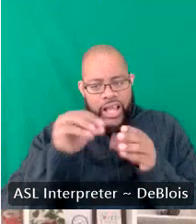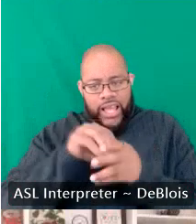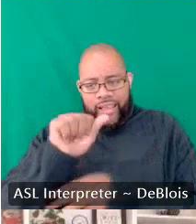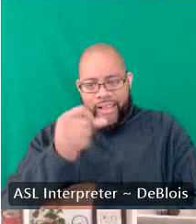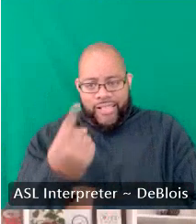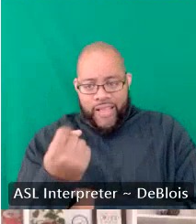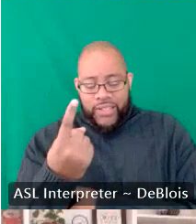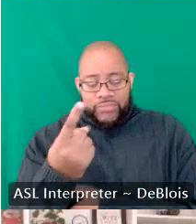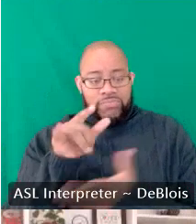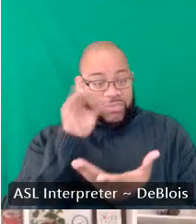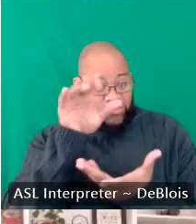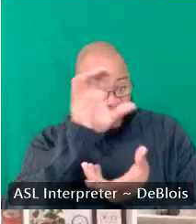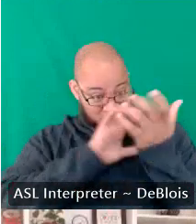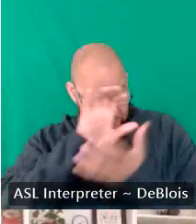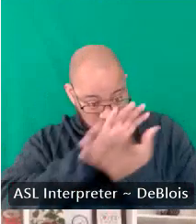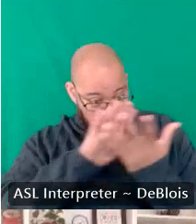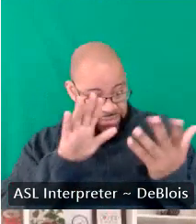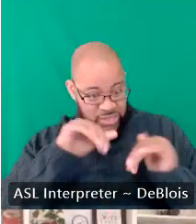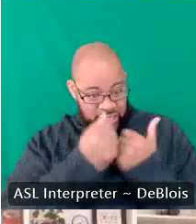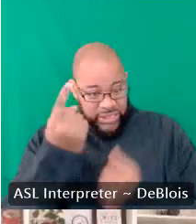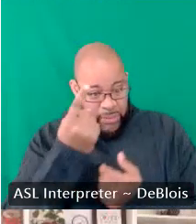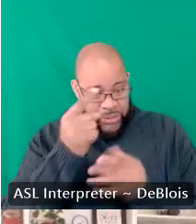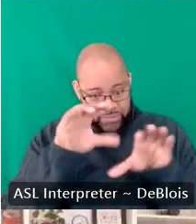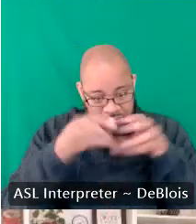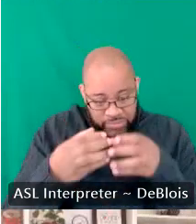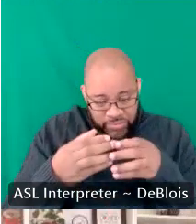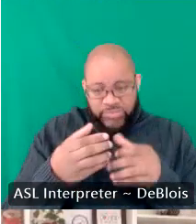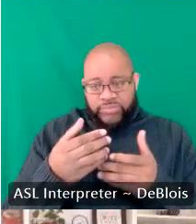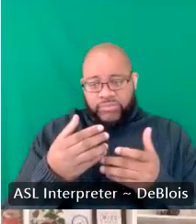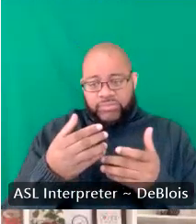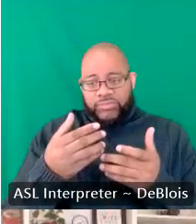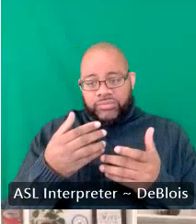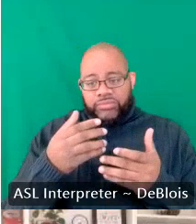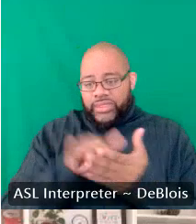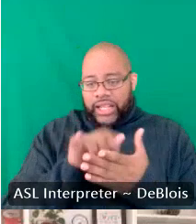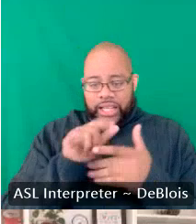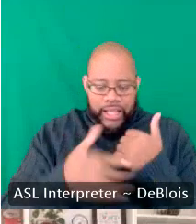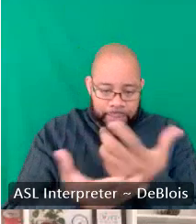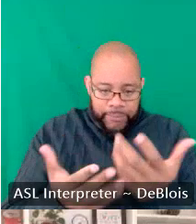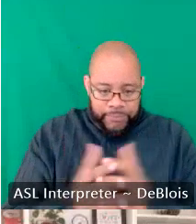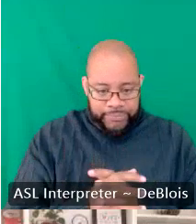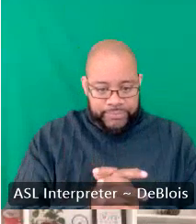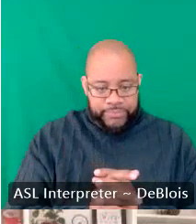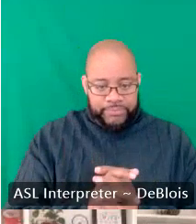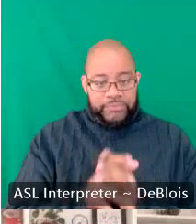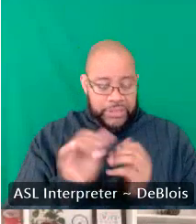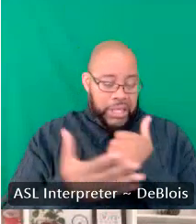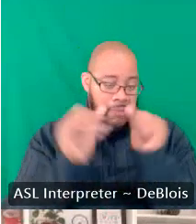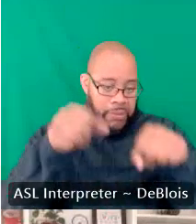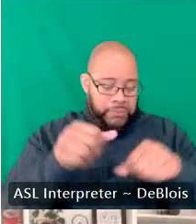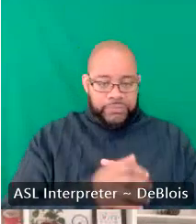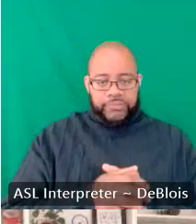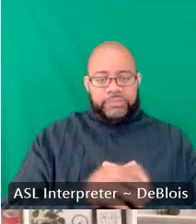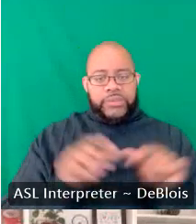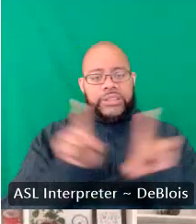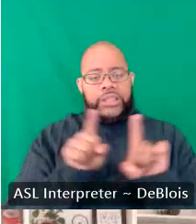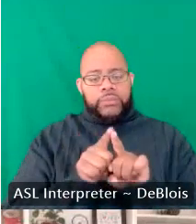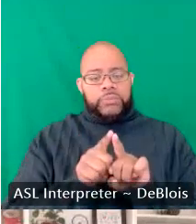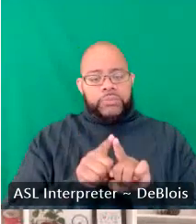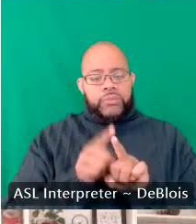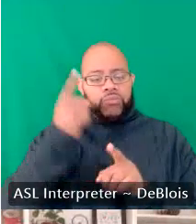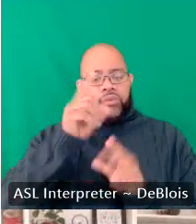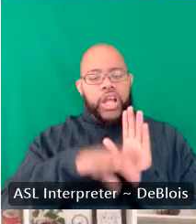you're confused about how something is categorized, going back to that can be helpful. Yep. The same is also true for